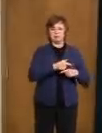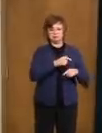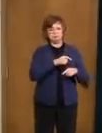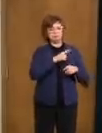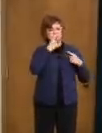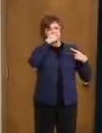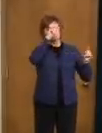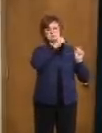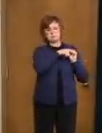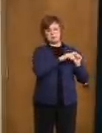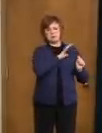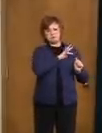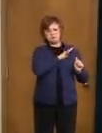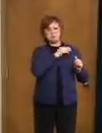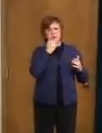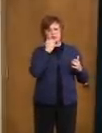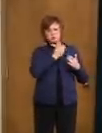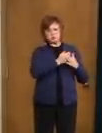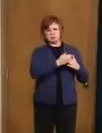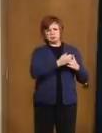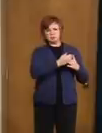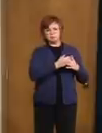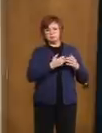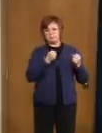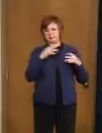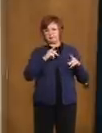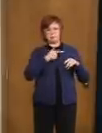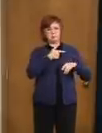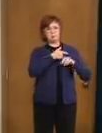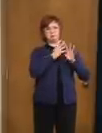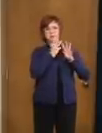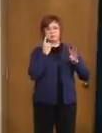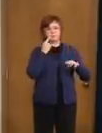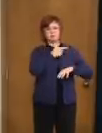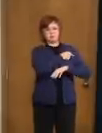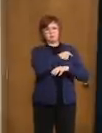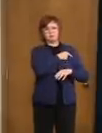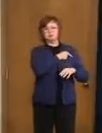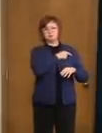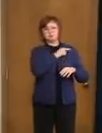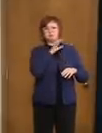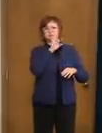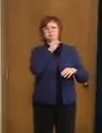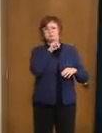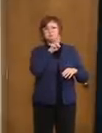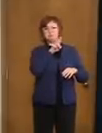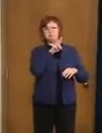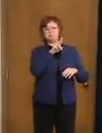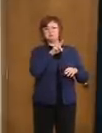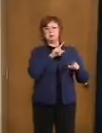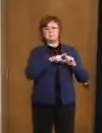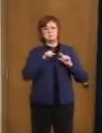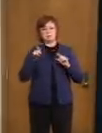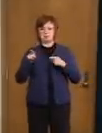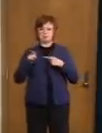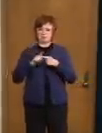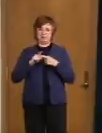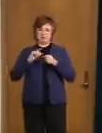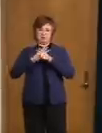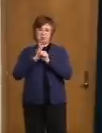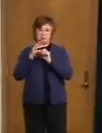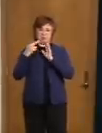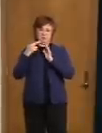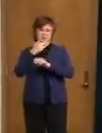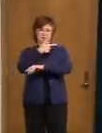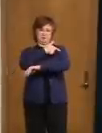very well, and we have very high participation rates here in Saskatchewan. But the logistics of the COVID vaccine, in particular the